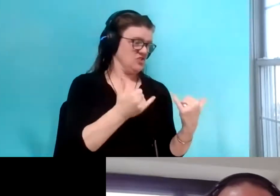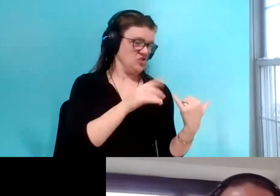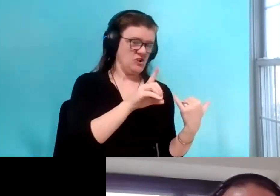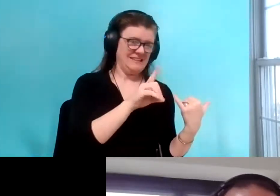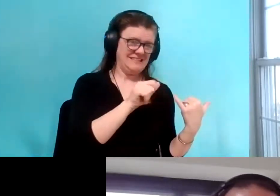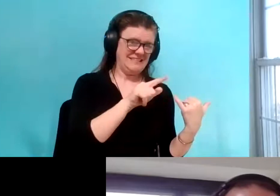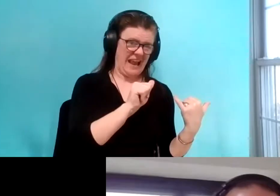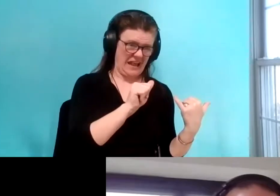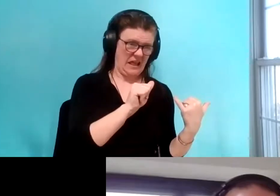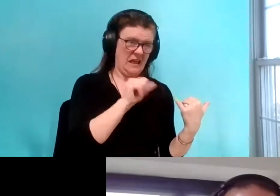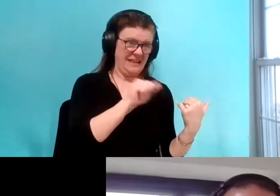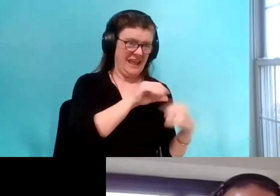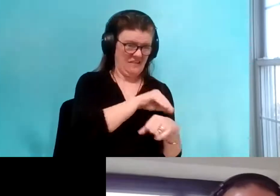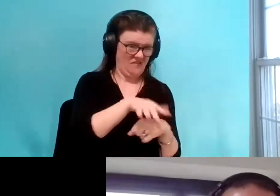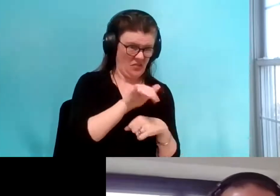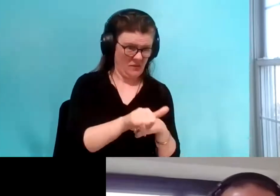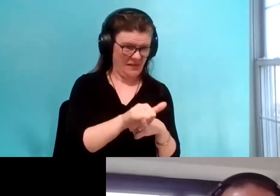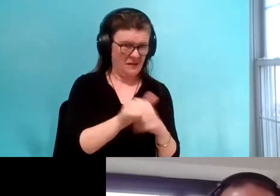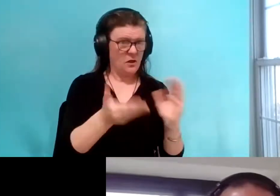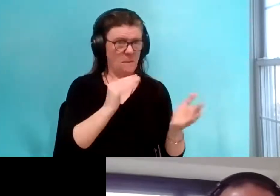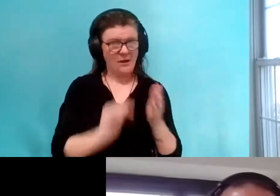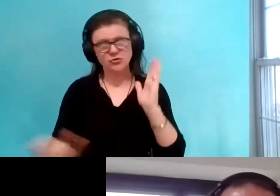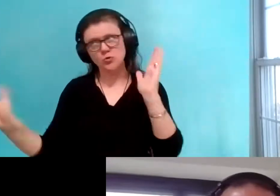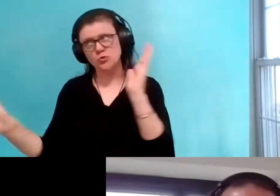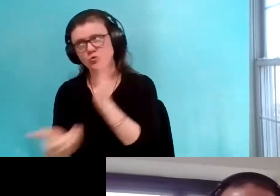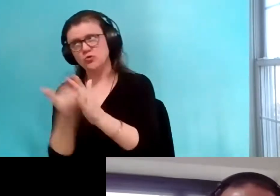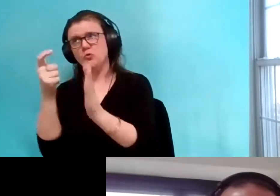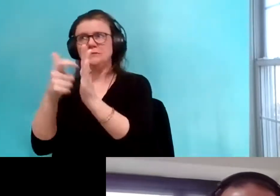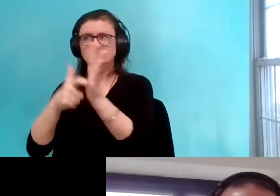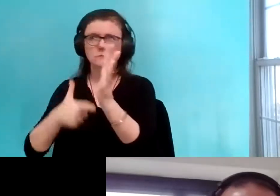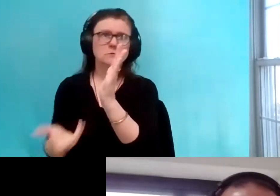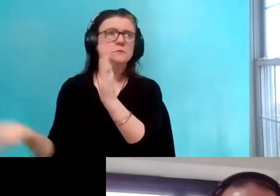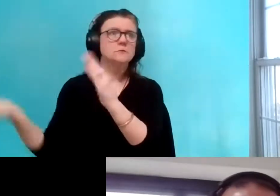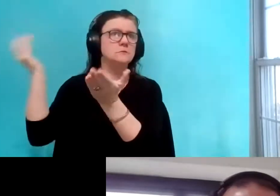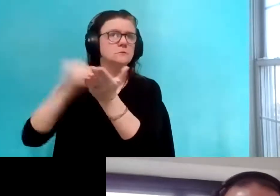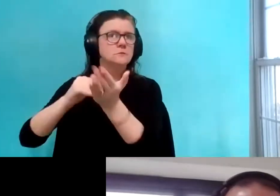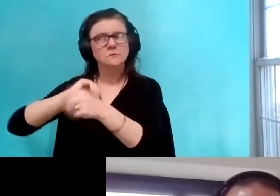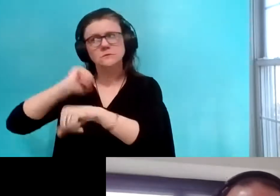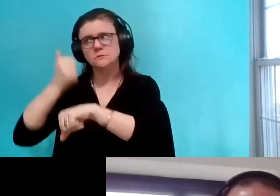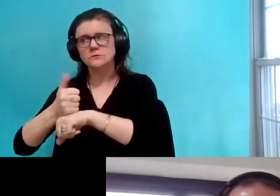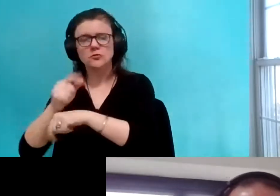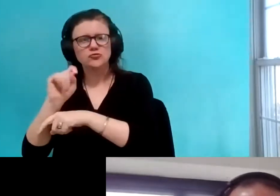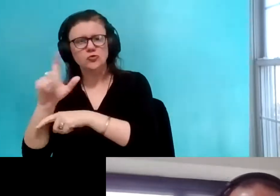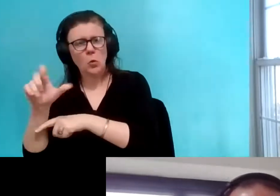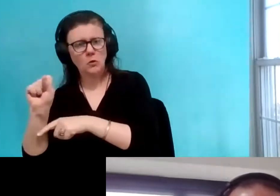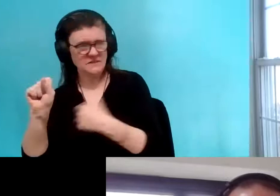sets rather than setting up new surveys and developing new tools?